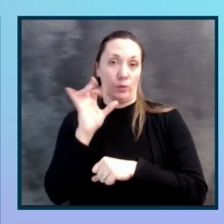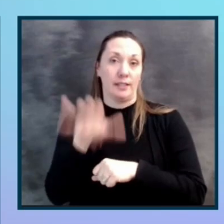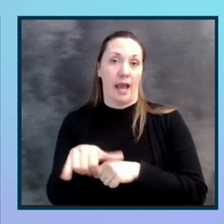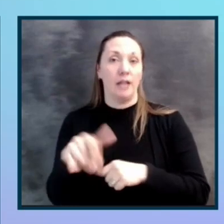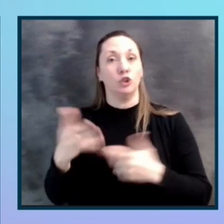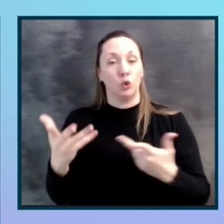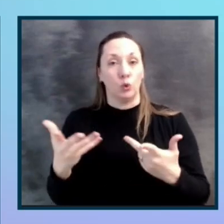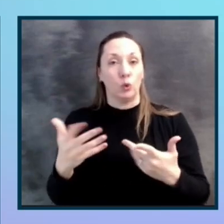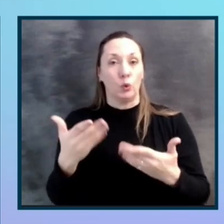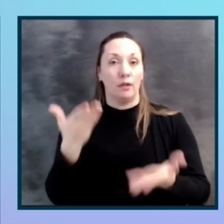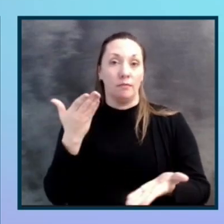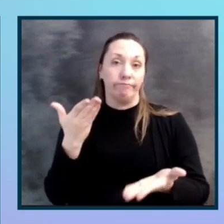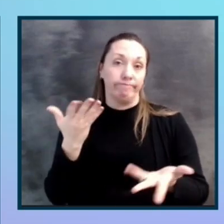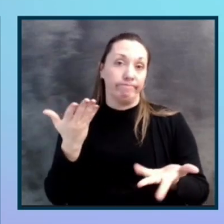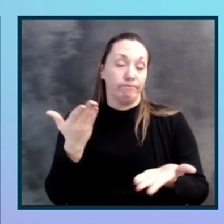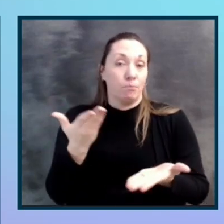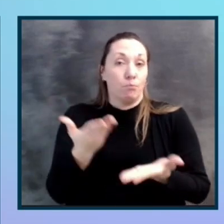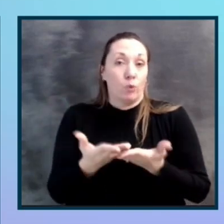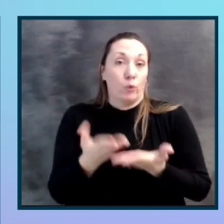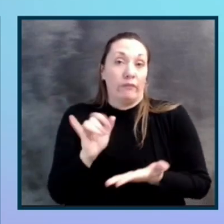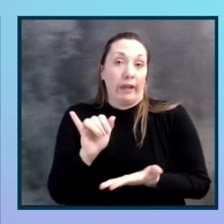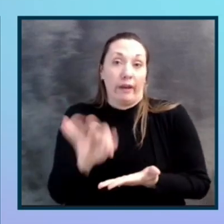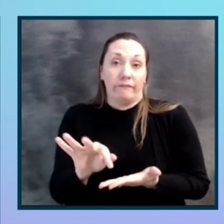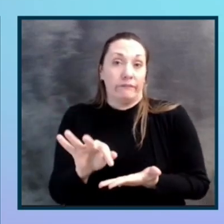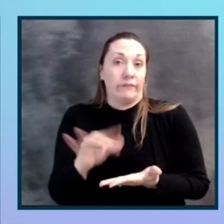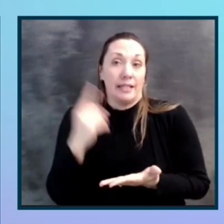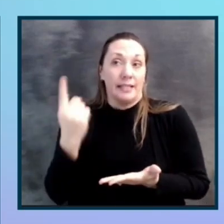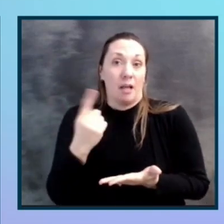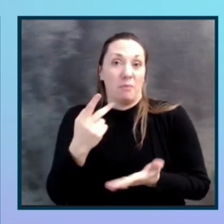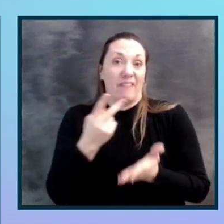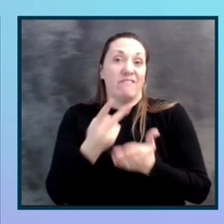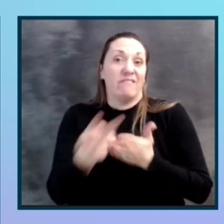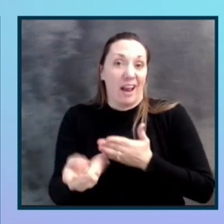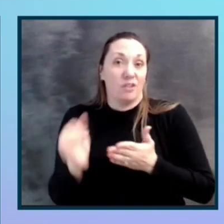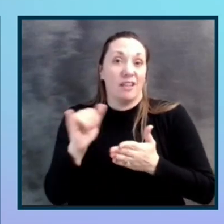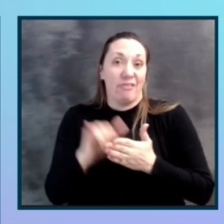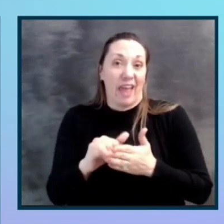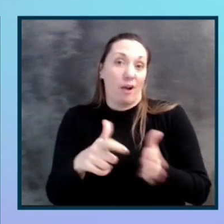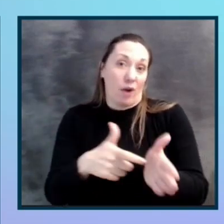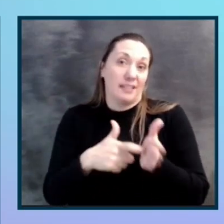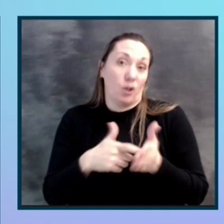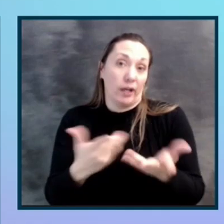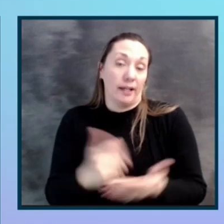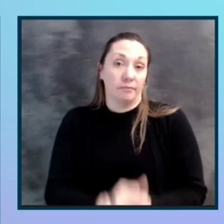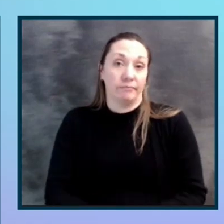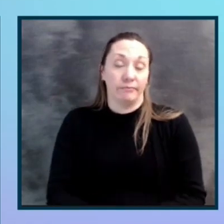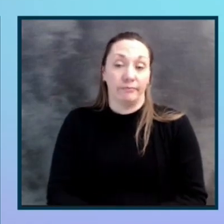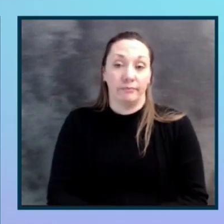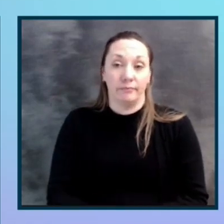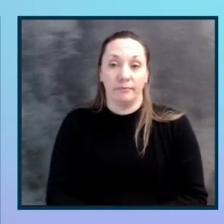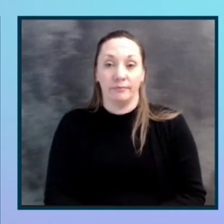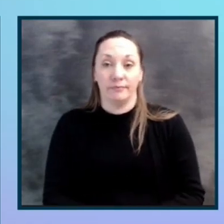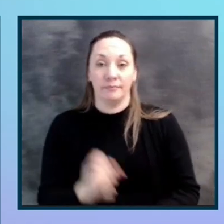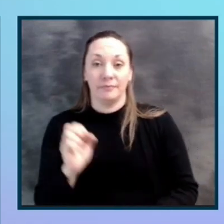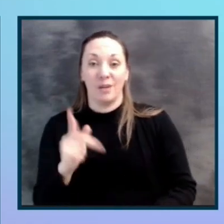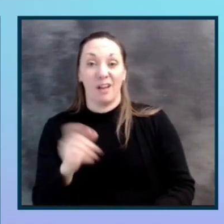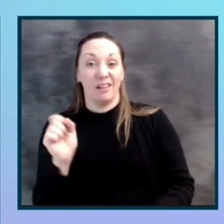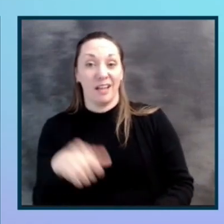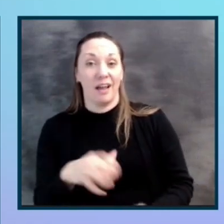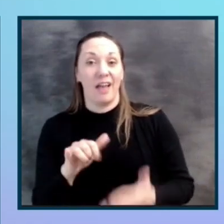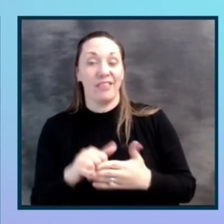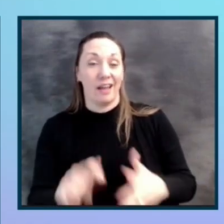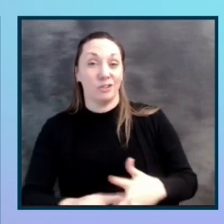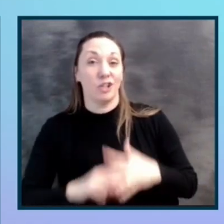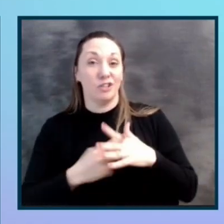of prove whether or not something fails that particular criterion. Okay, yeah, and that's a start. I